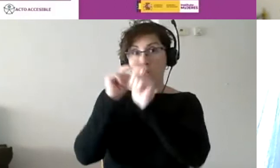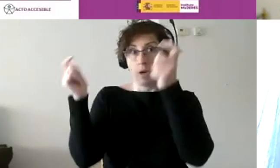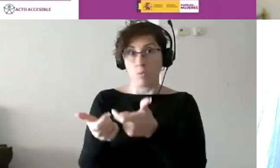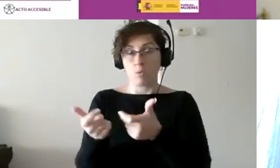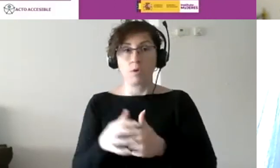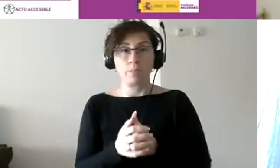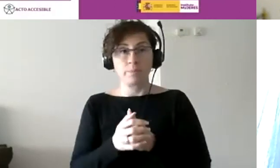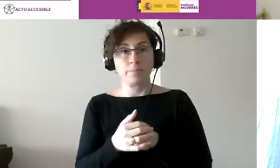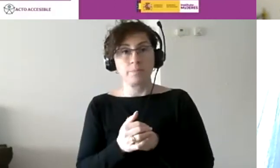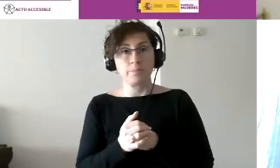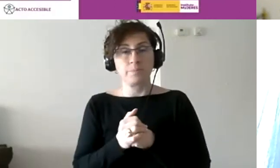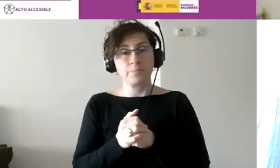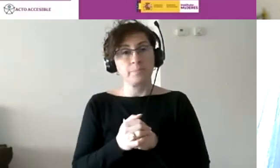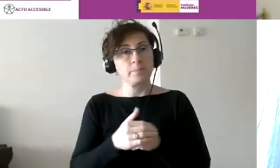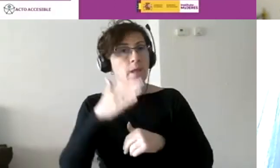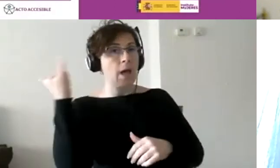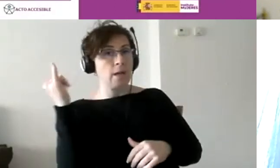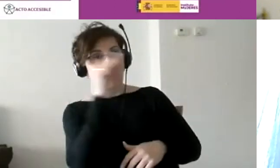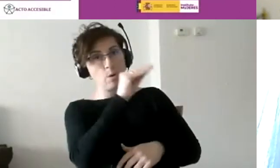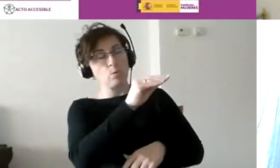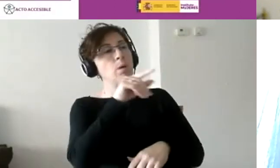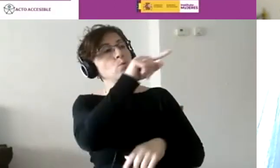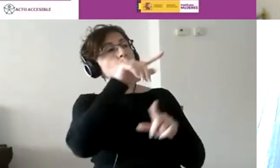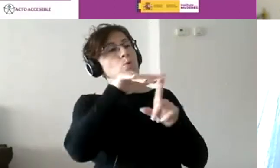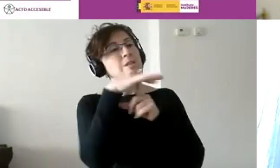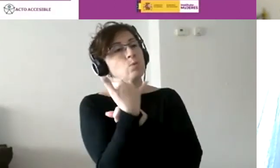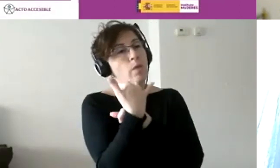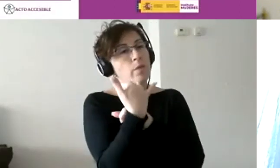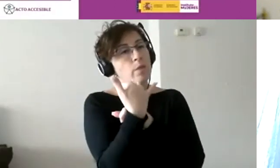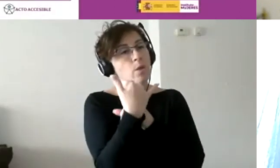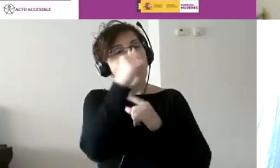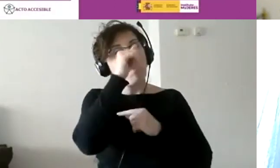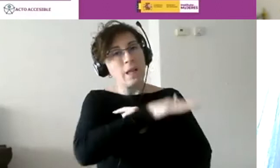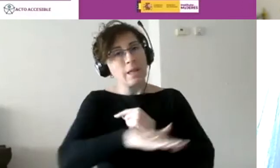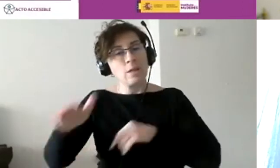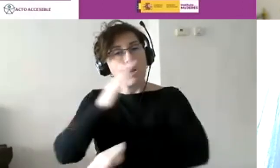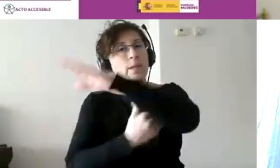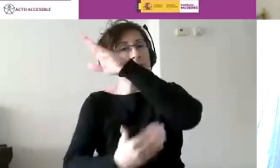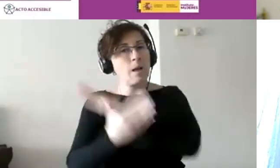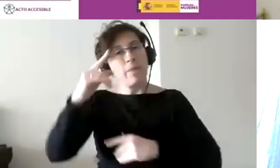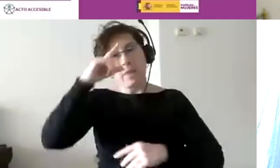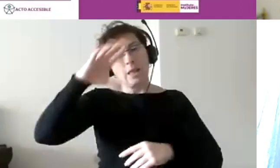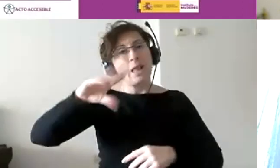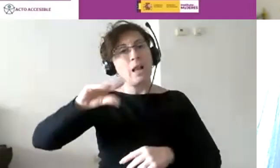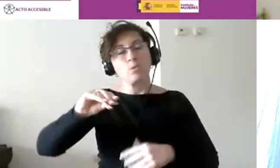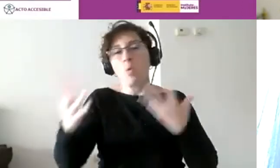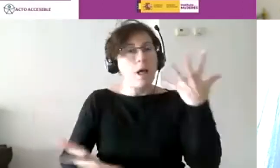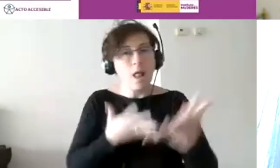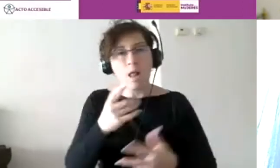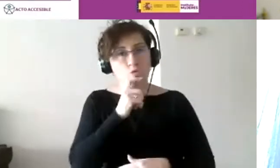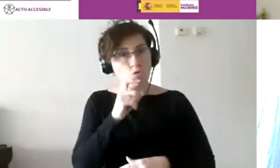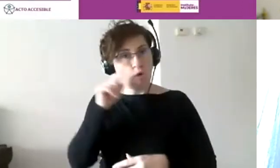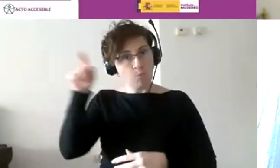son or children with intellectual disabilities, for example, in Ukraine,